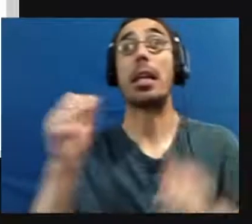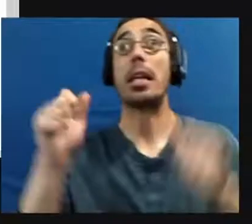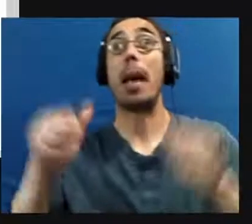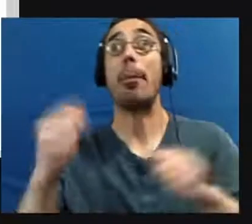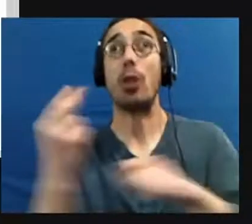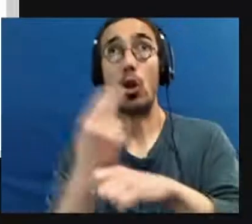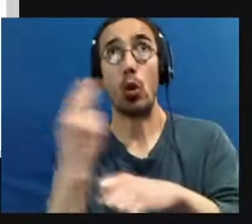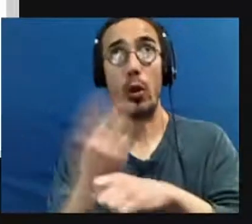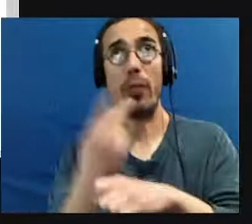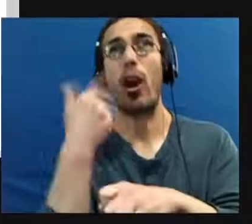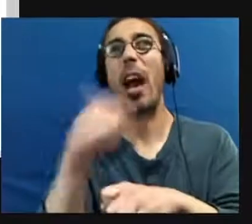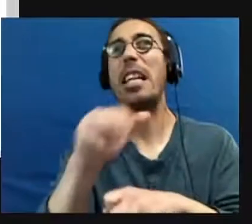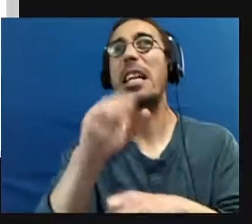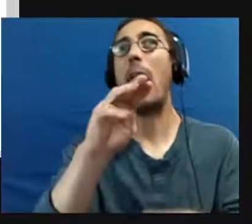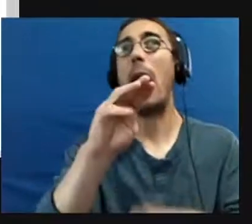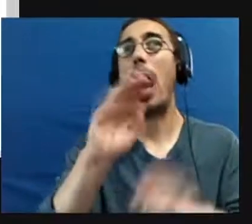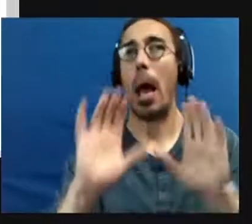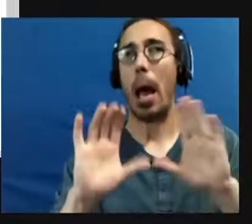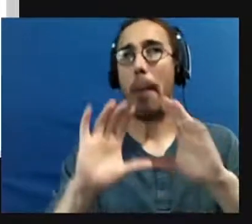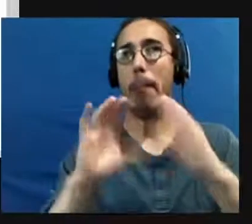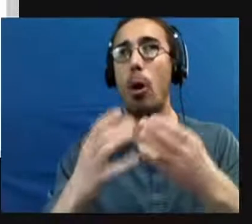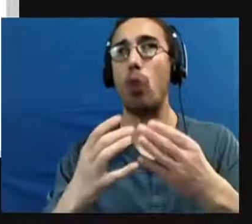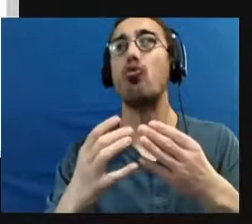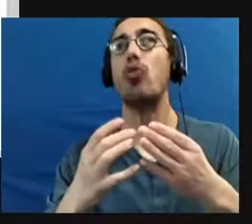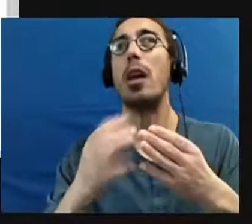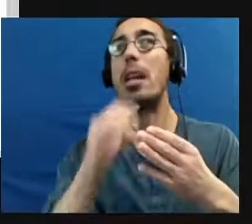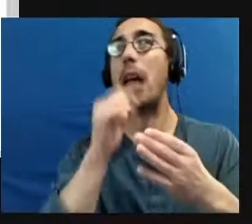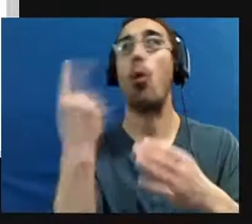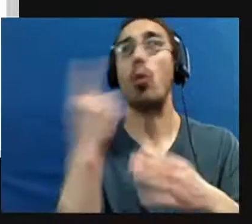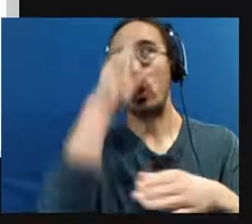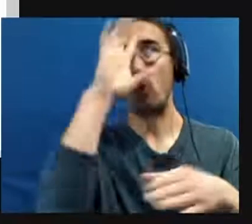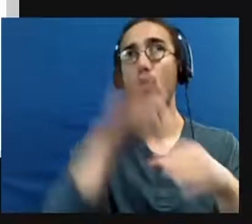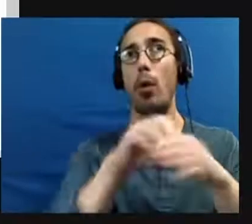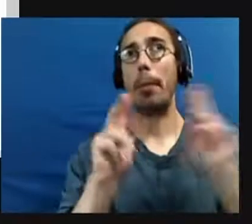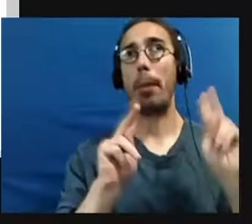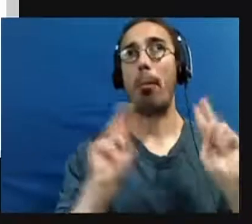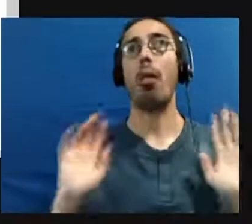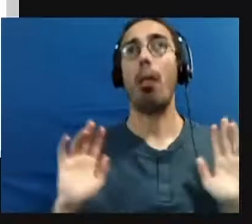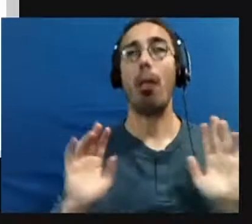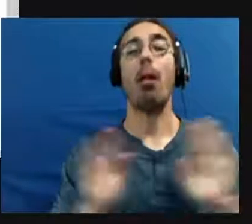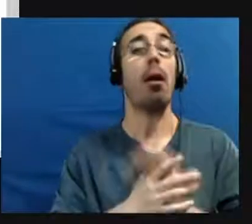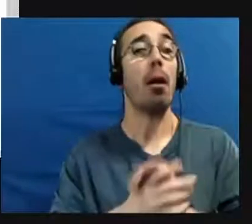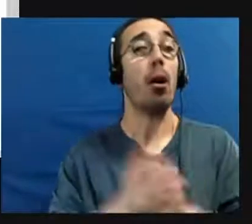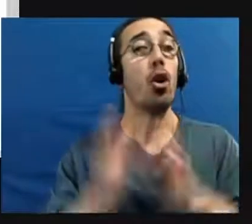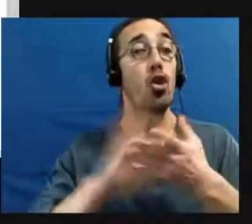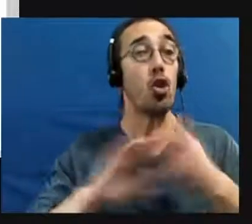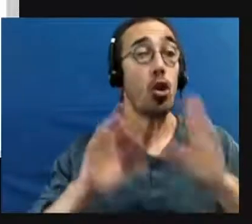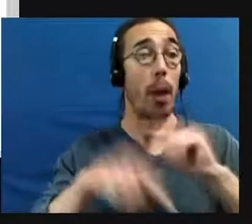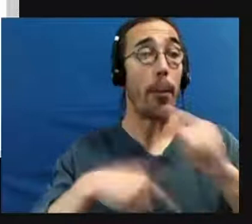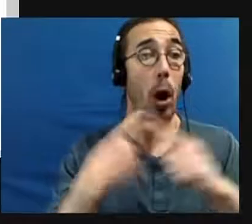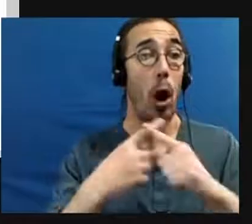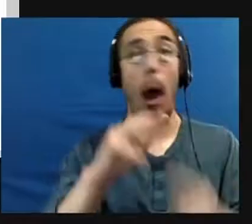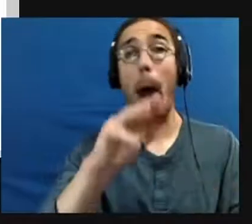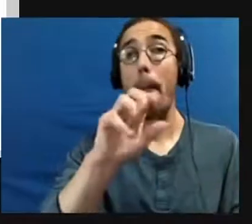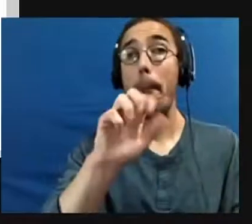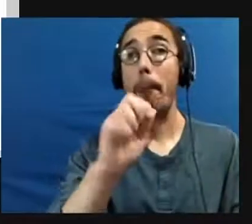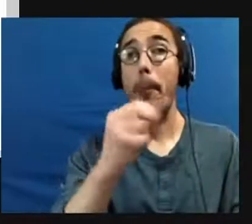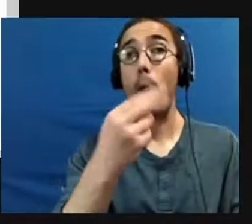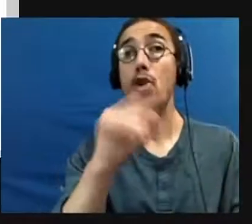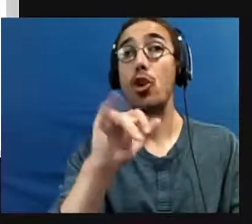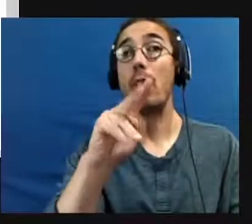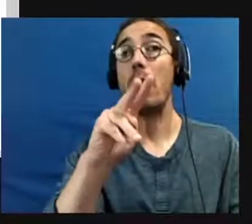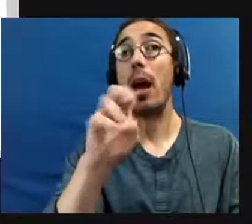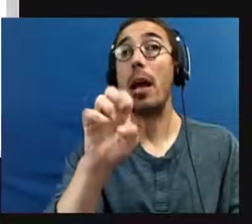marginalized group, not just autistic people. Anyway, if stories about marginalized people are being made, then the